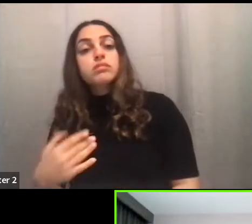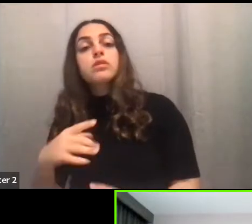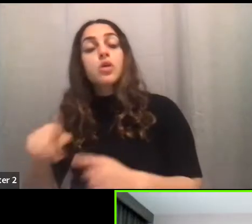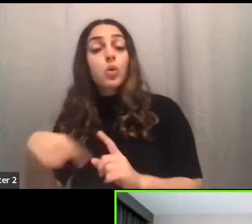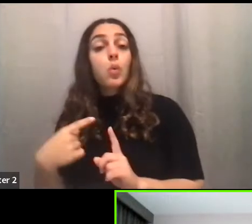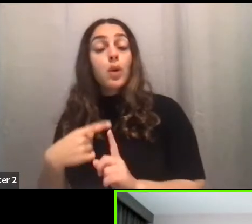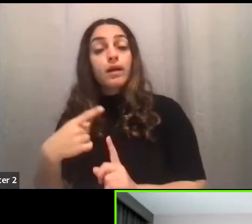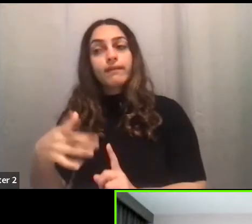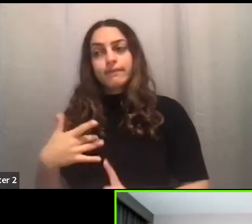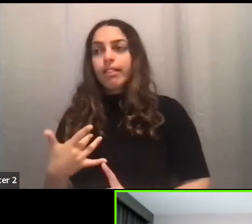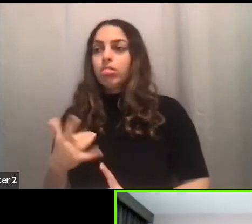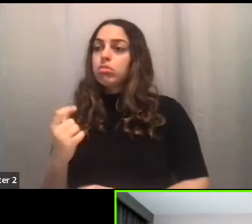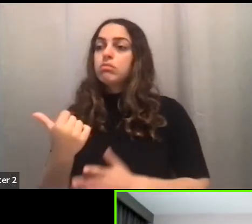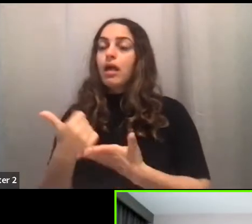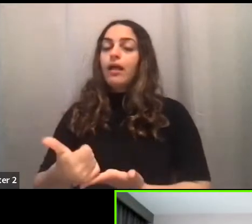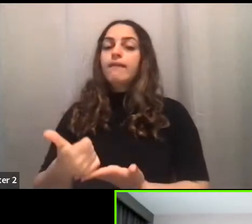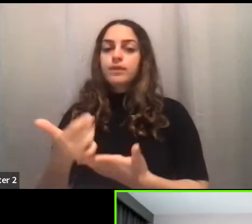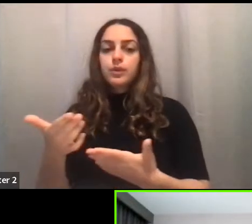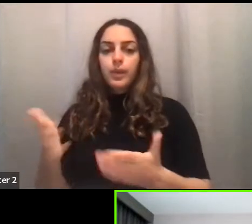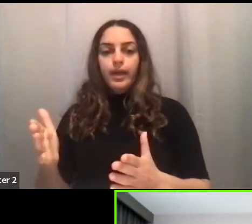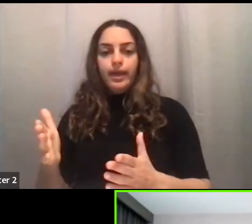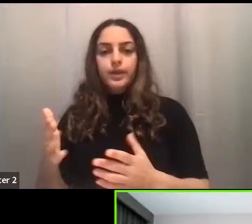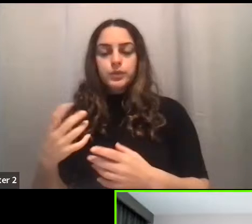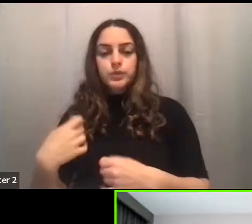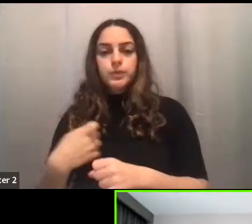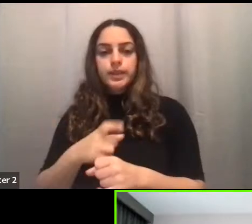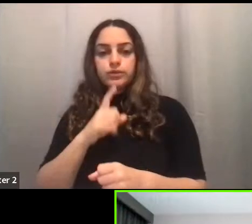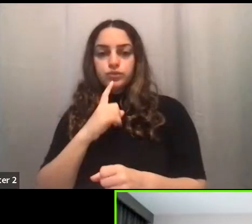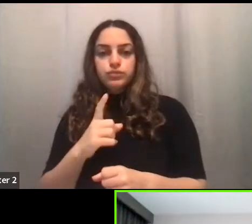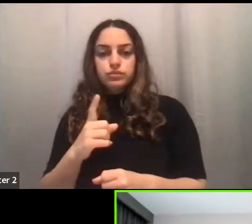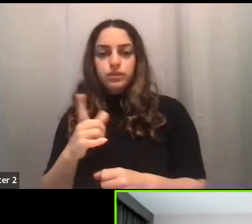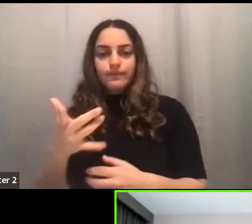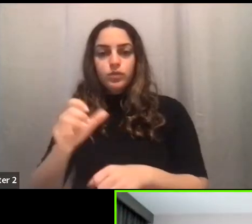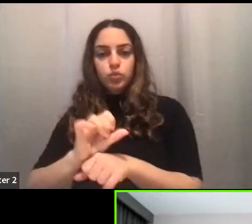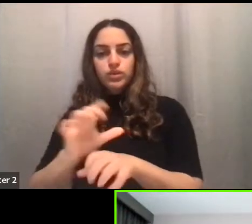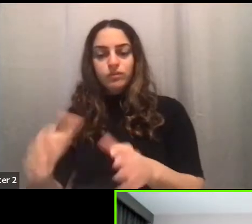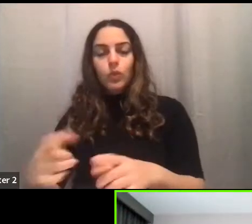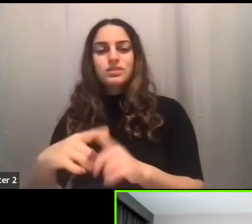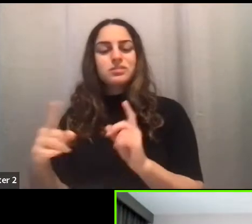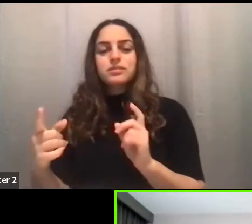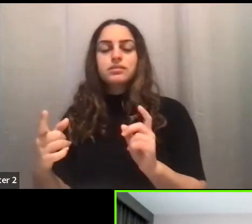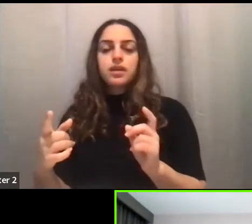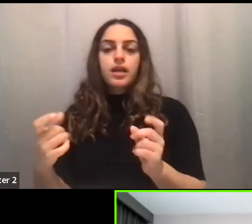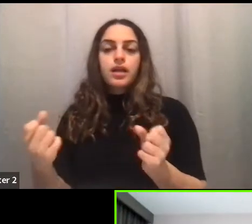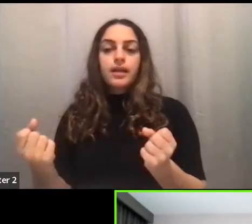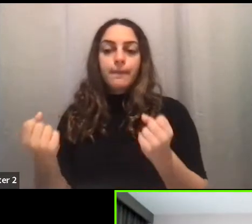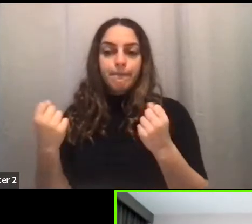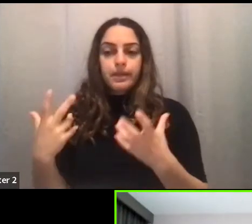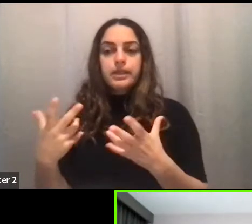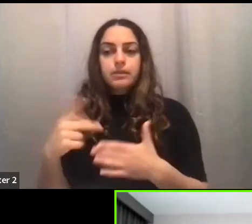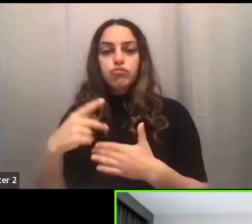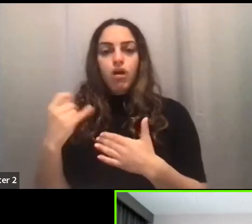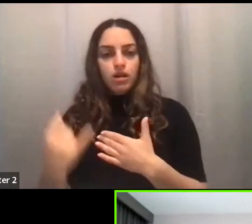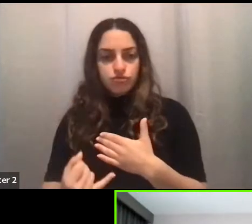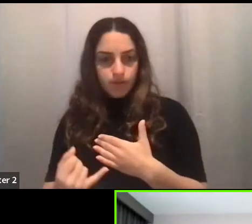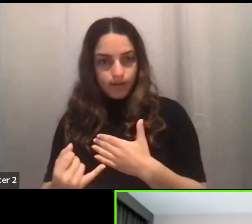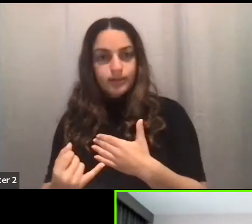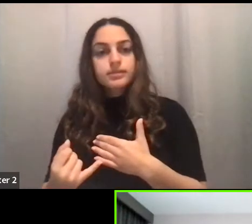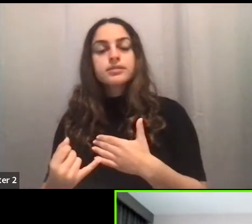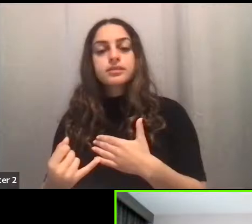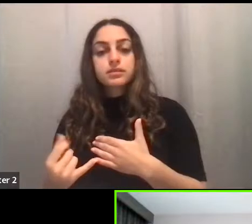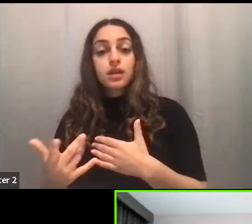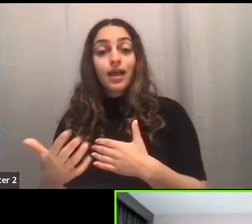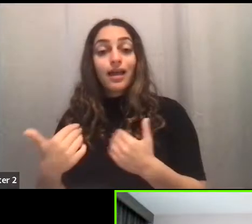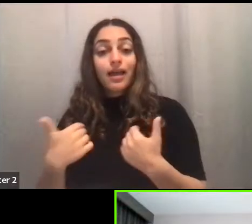it's a helpful way to assure uh workforce but uh there are many uh projects in which uh there